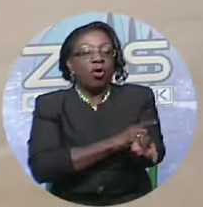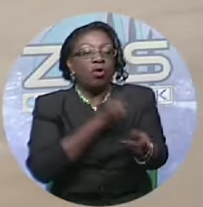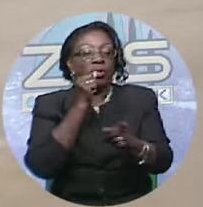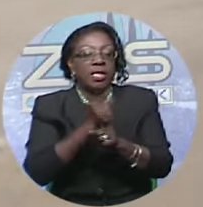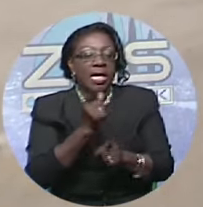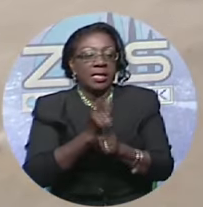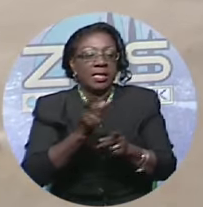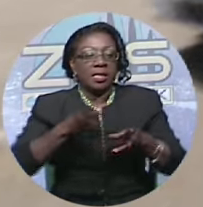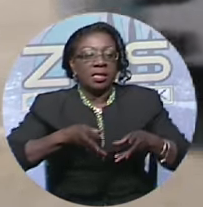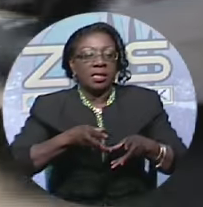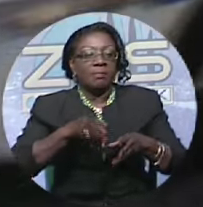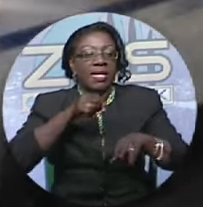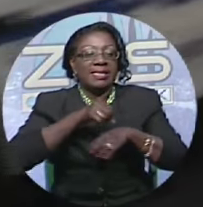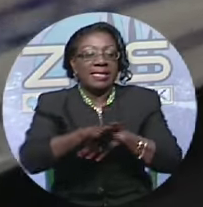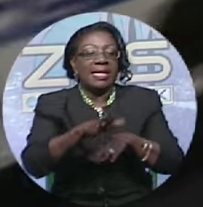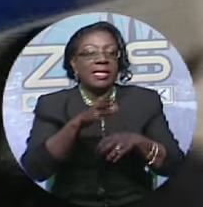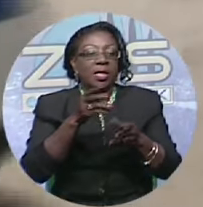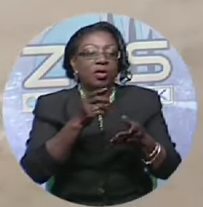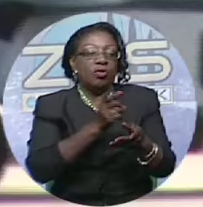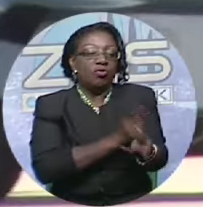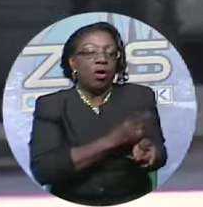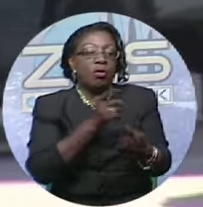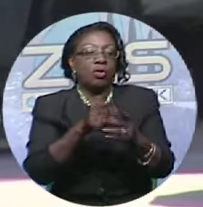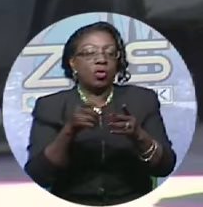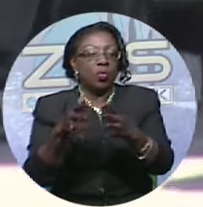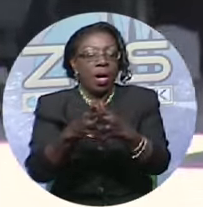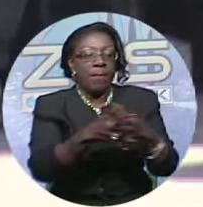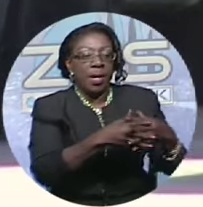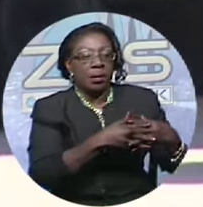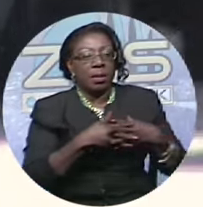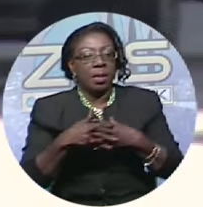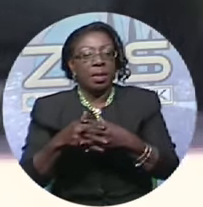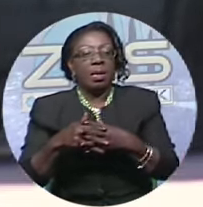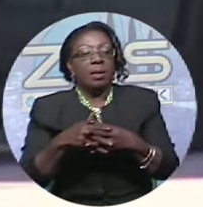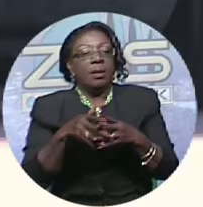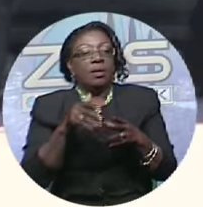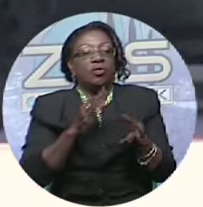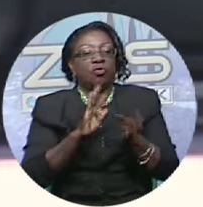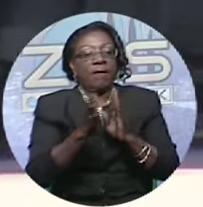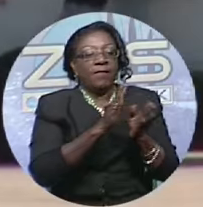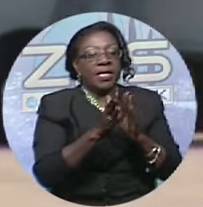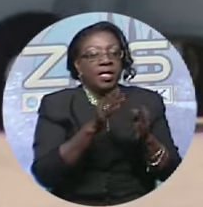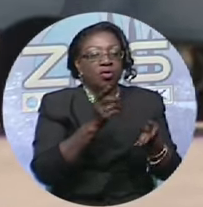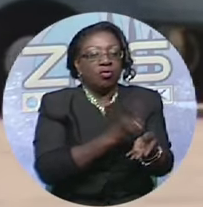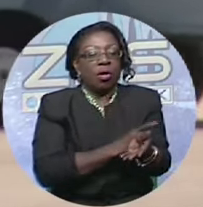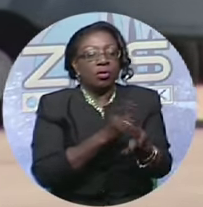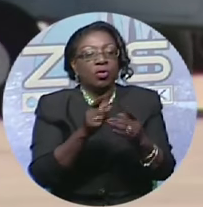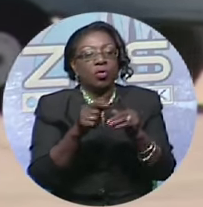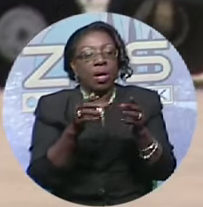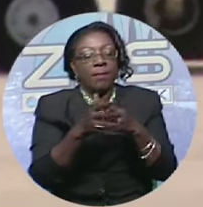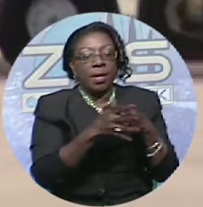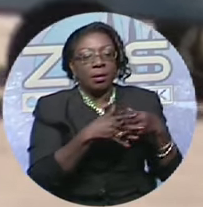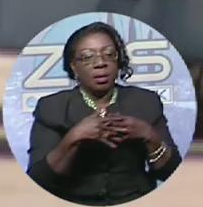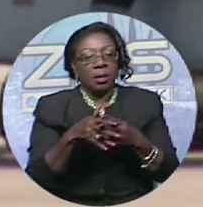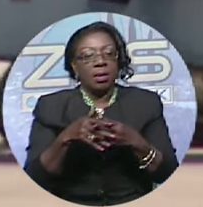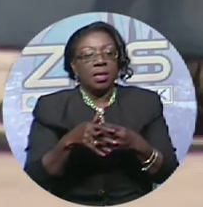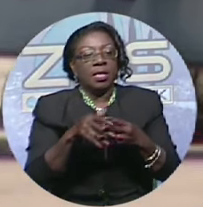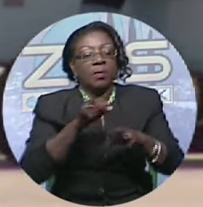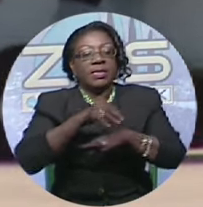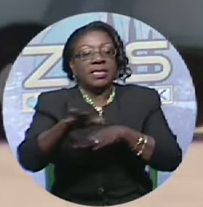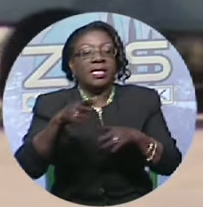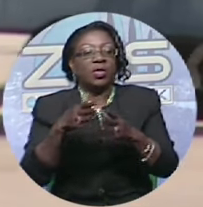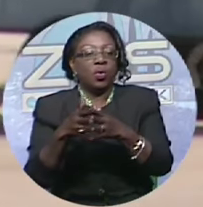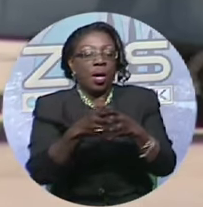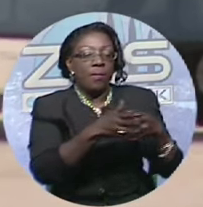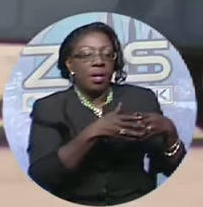Culmer, Tori Lockhart, Sheldon Moore, brothers Lyndon and Brian Deal, Gordon Newbold, and Wilfred Ferguson, were extradited to